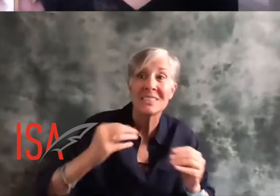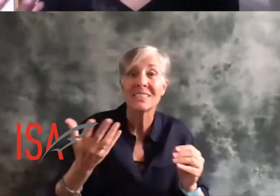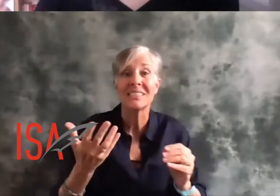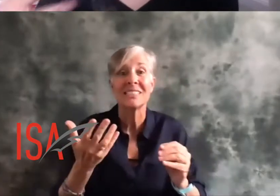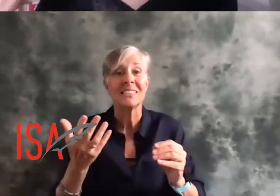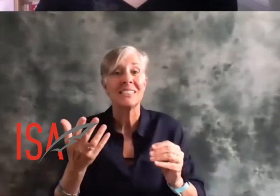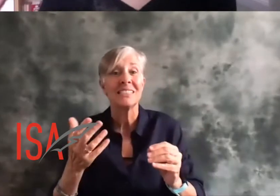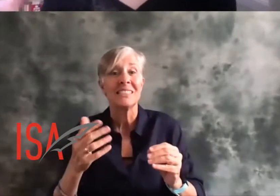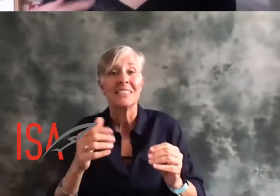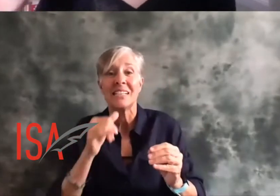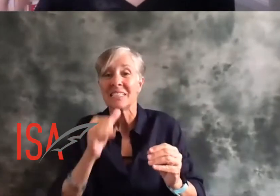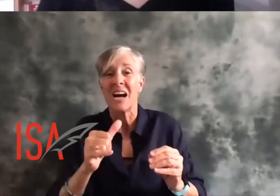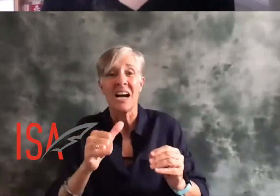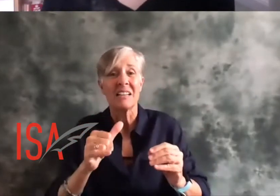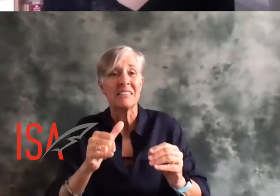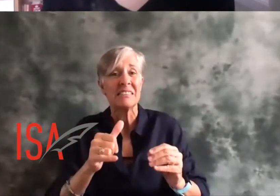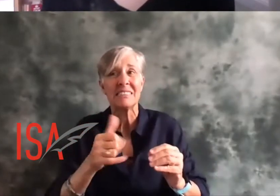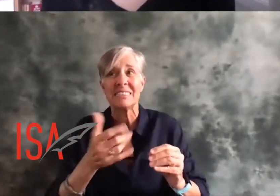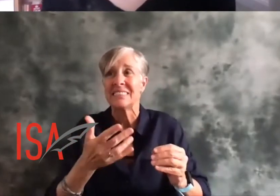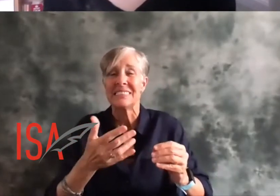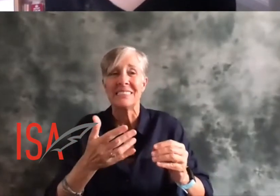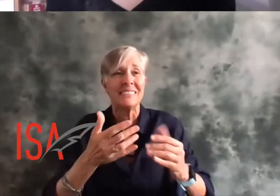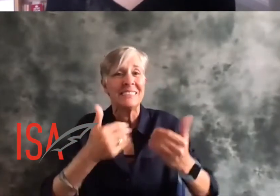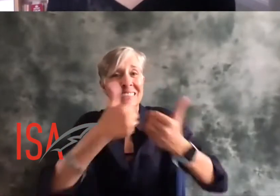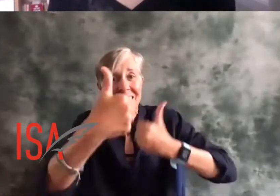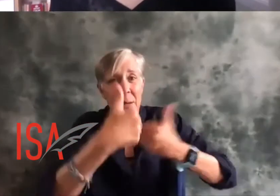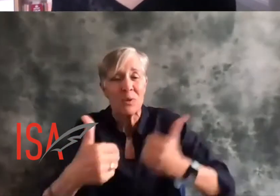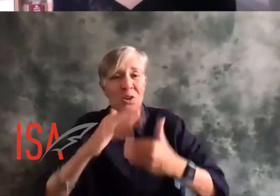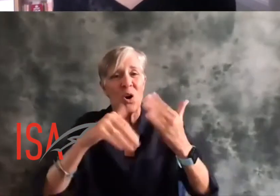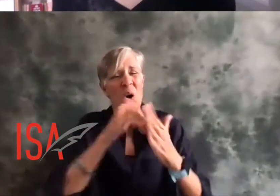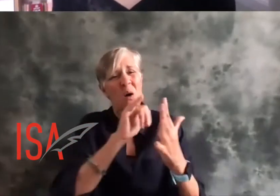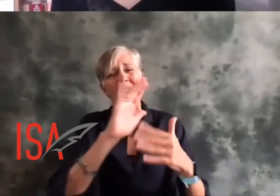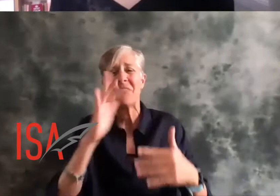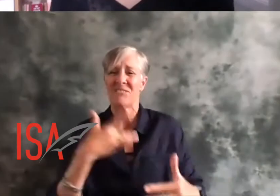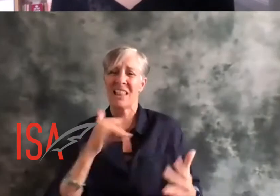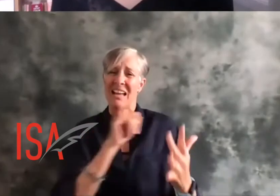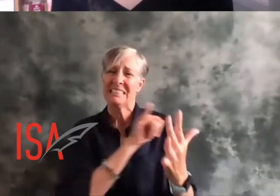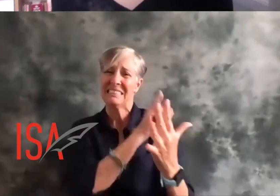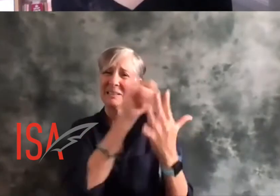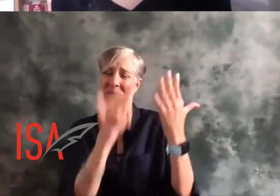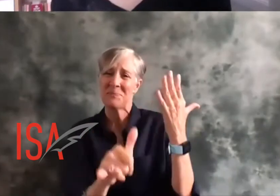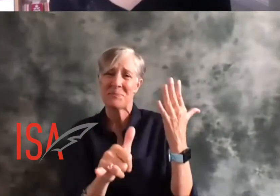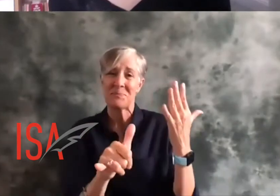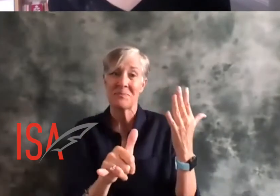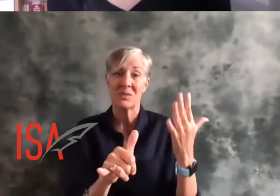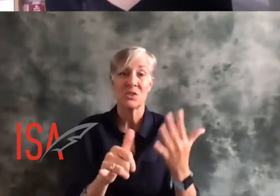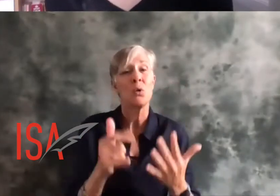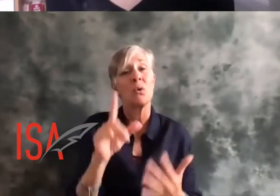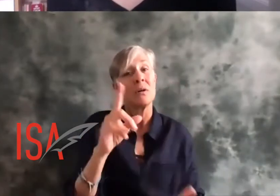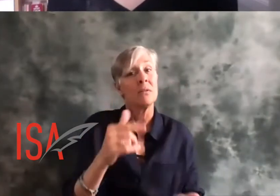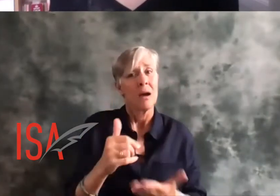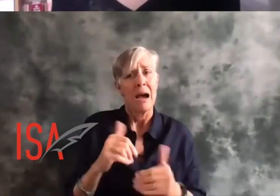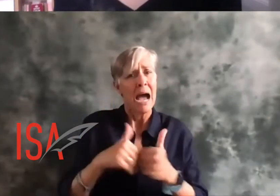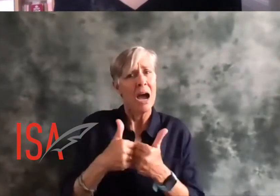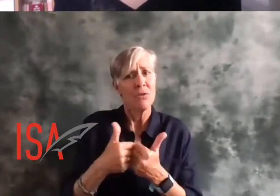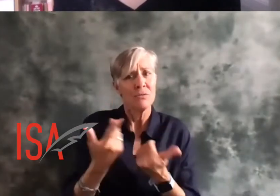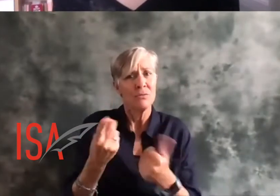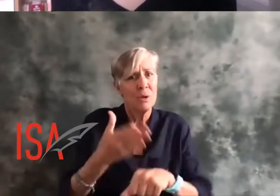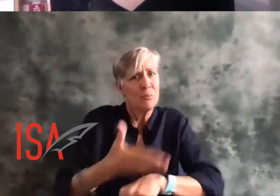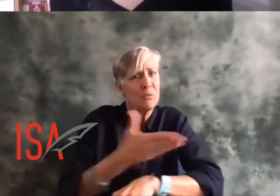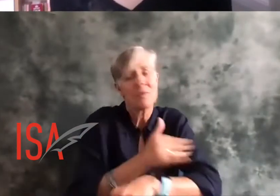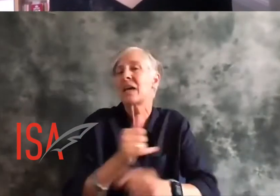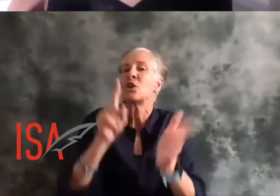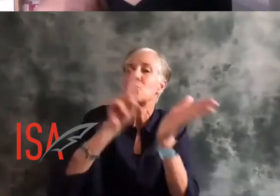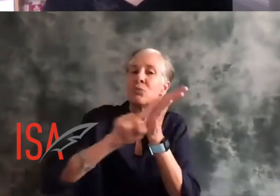fully fleshed out in their own world with their own motivations. And to help out with that, a little more research, a little broader background